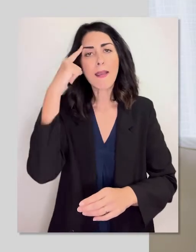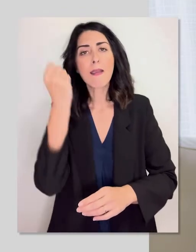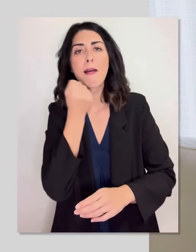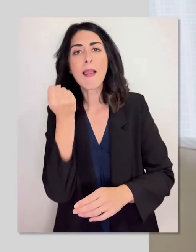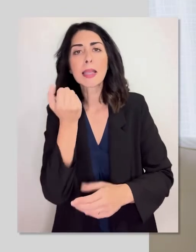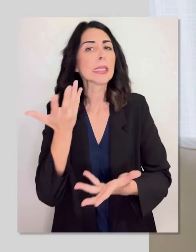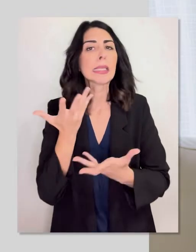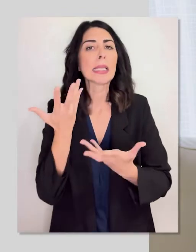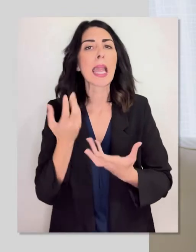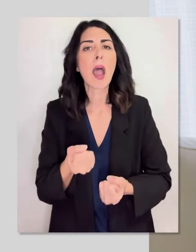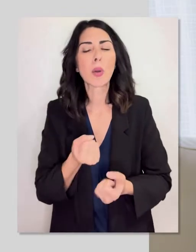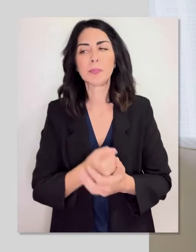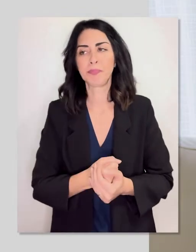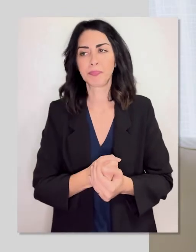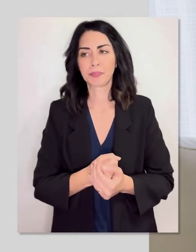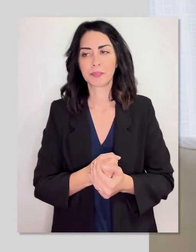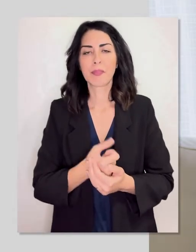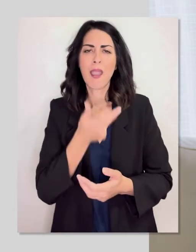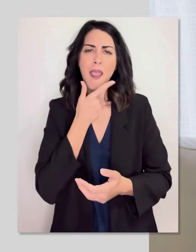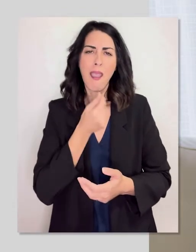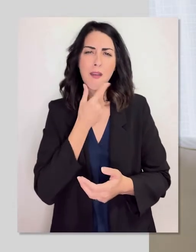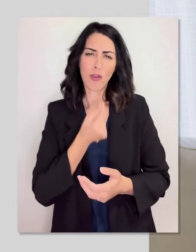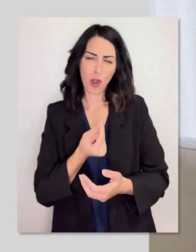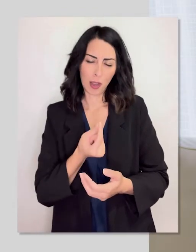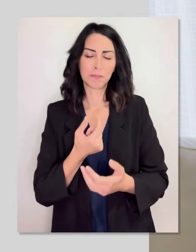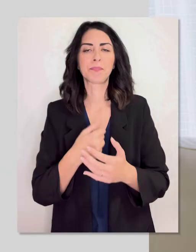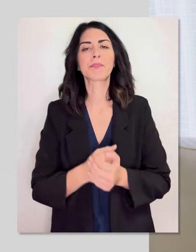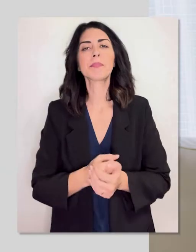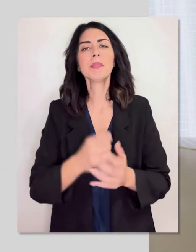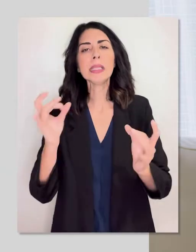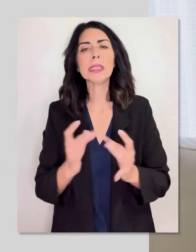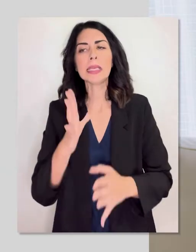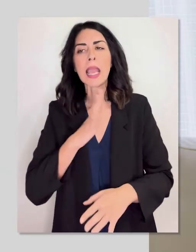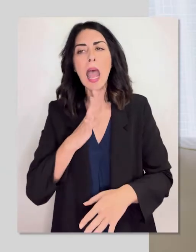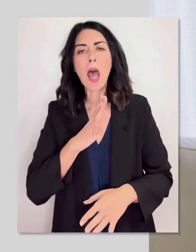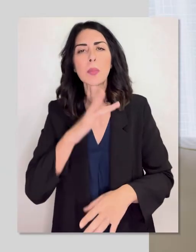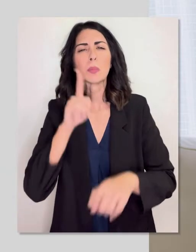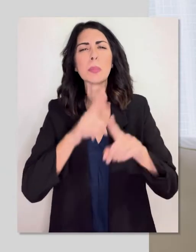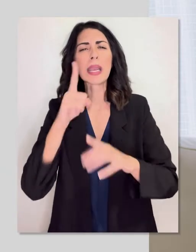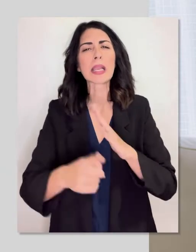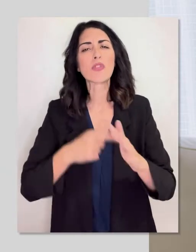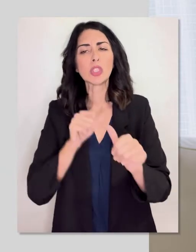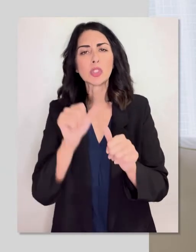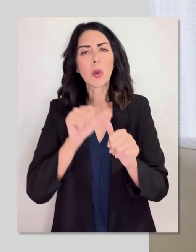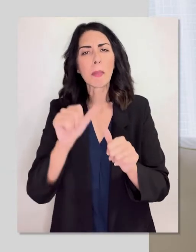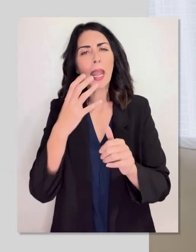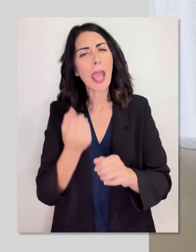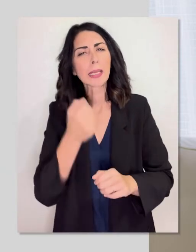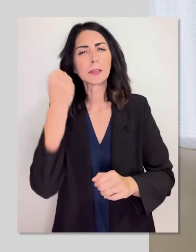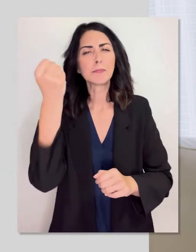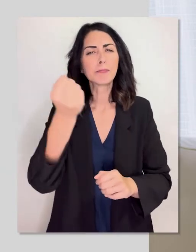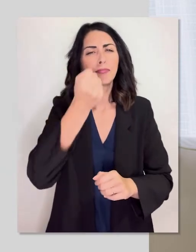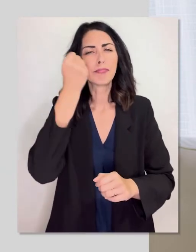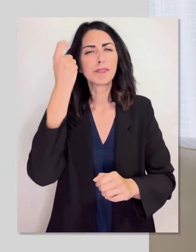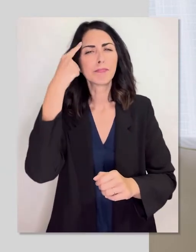way is if you have a bad headache a few times a month and the next day or